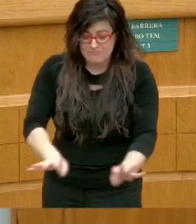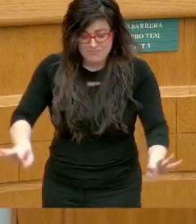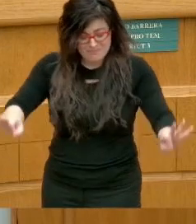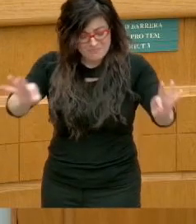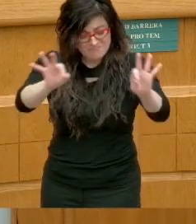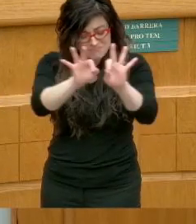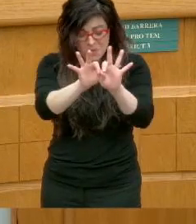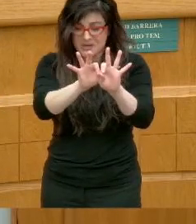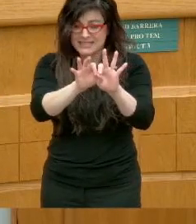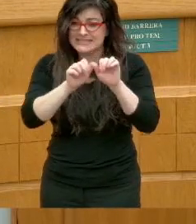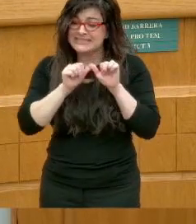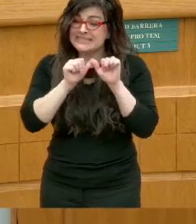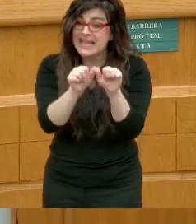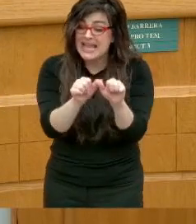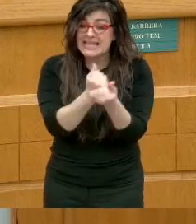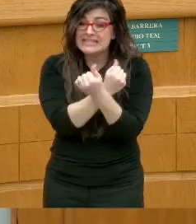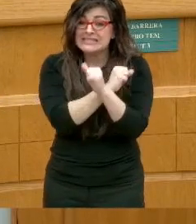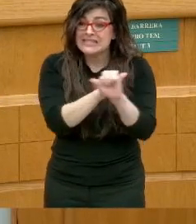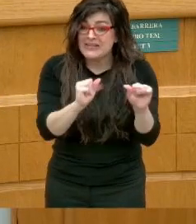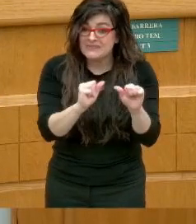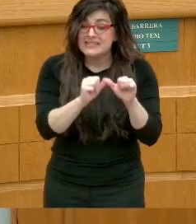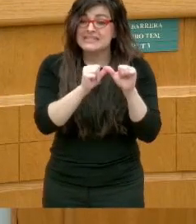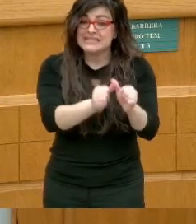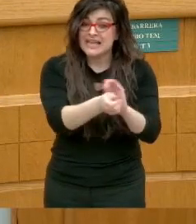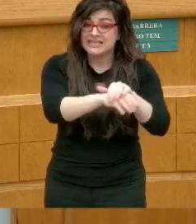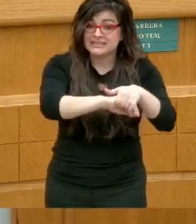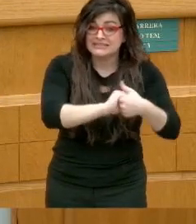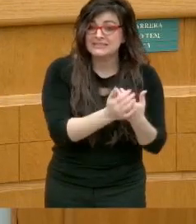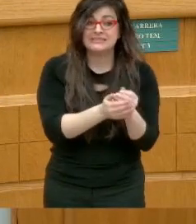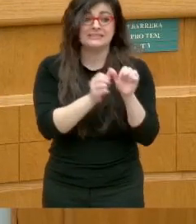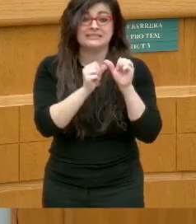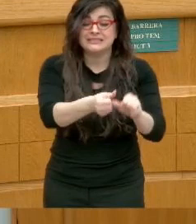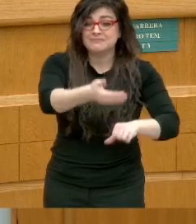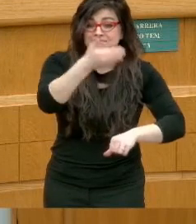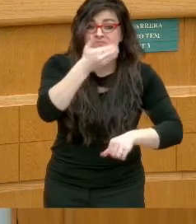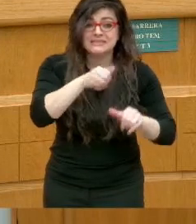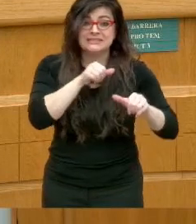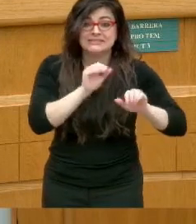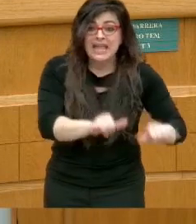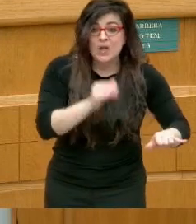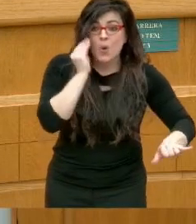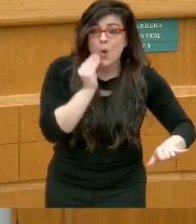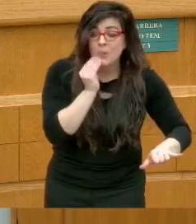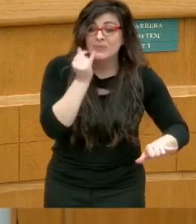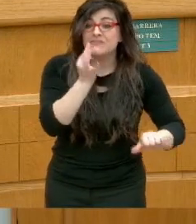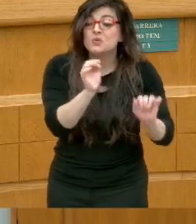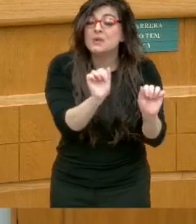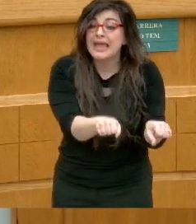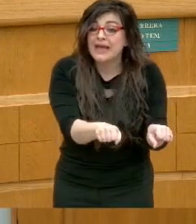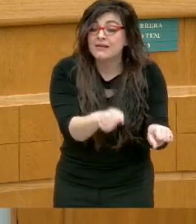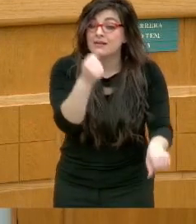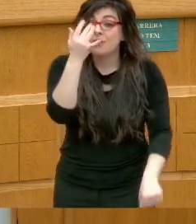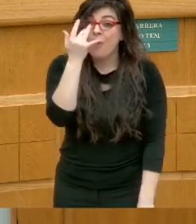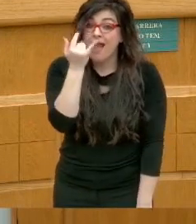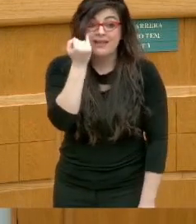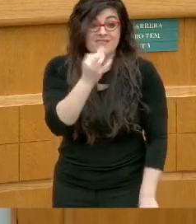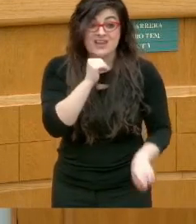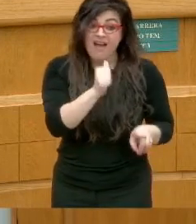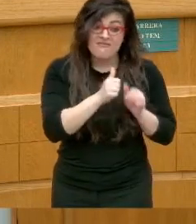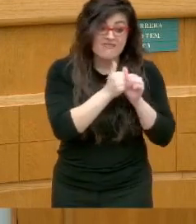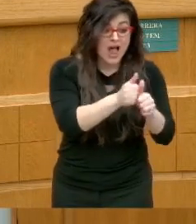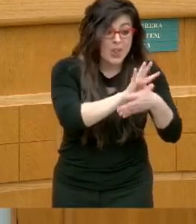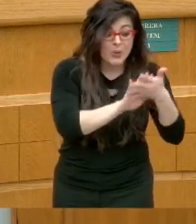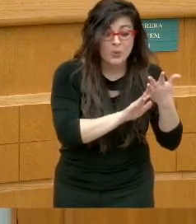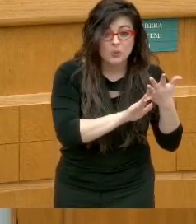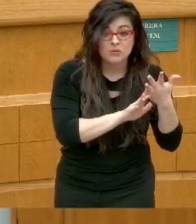strong, to be safe, we're going to go backwards, not forwards. So I want you to stay strong and stay disciplined.